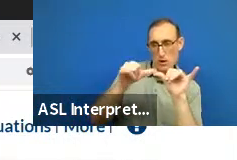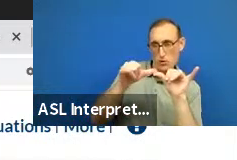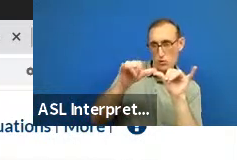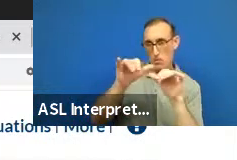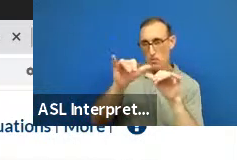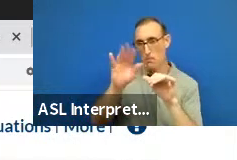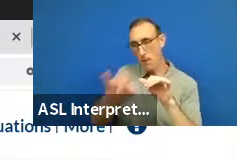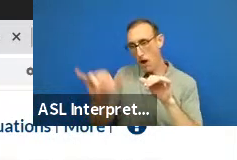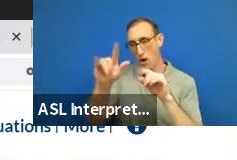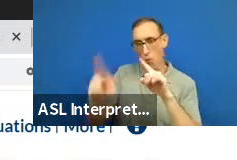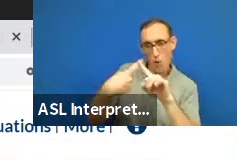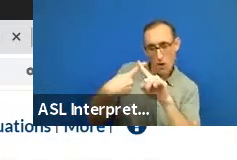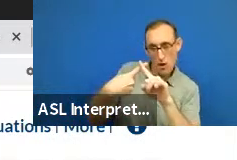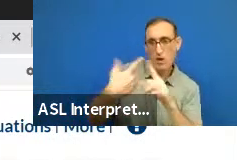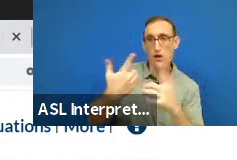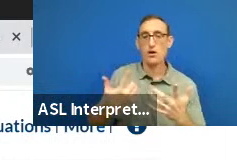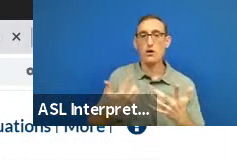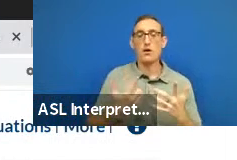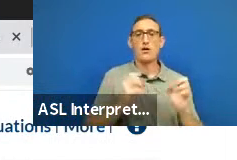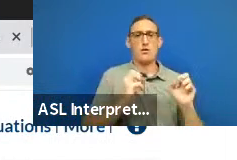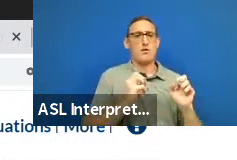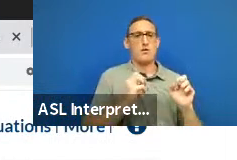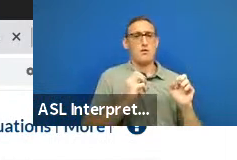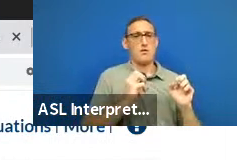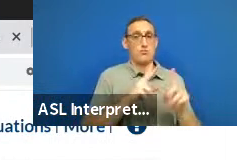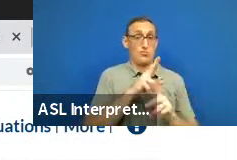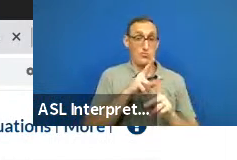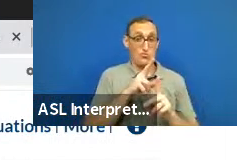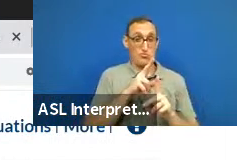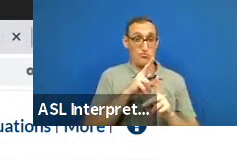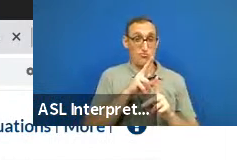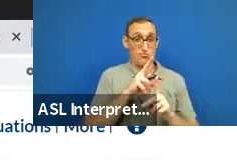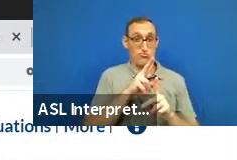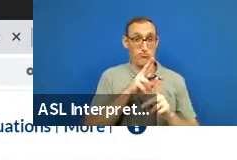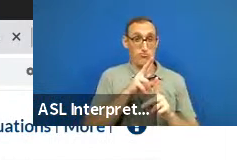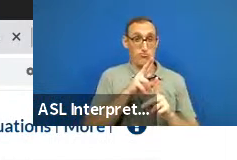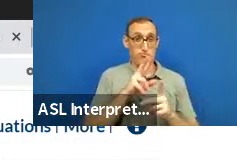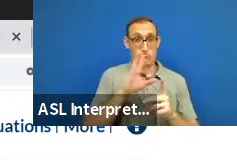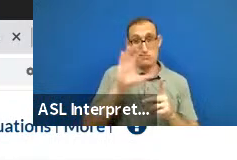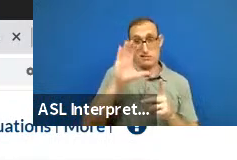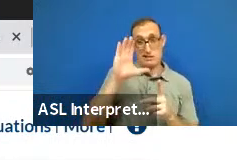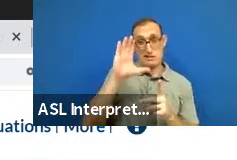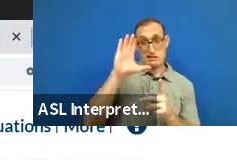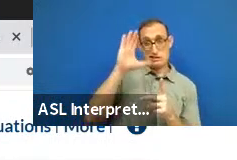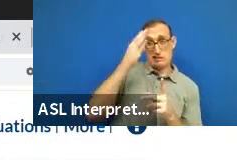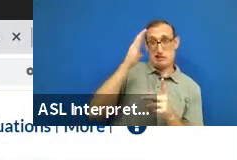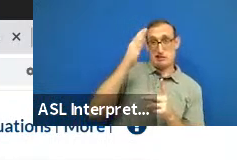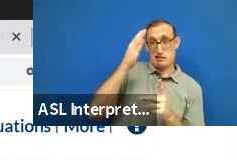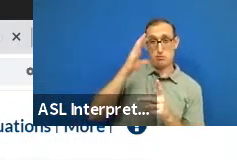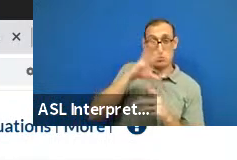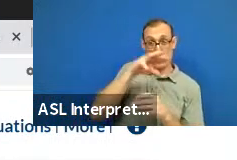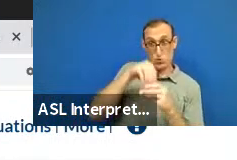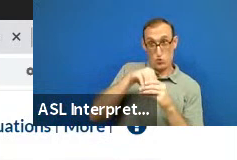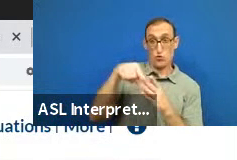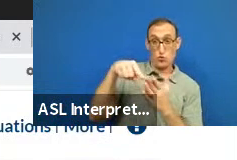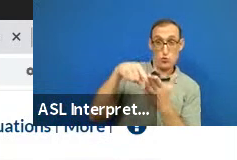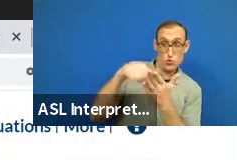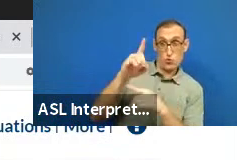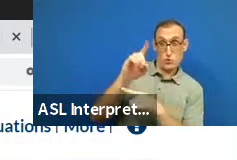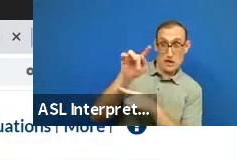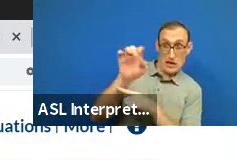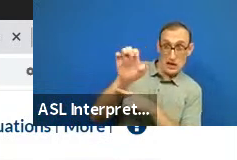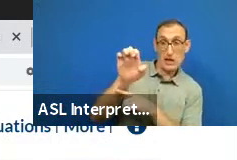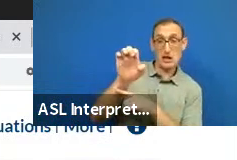And that's simply by looking at the policy, you can tell that. So that seems like a measurement to me. So are you able